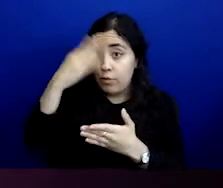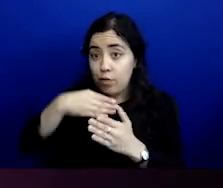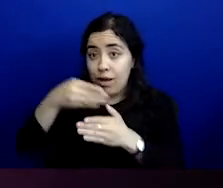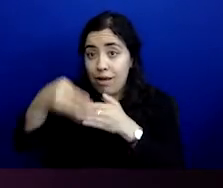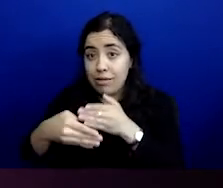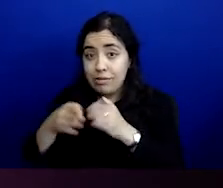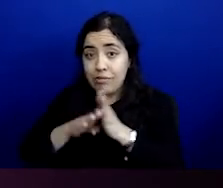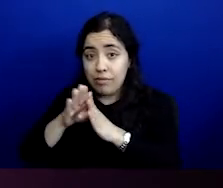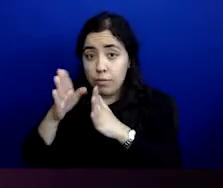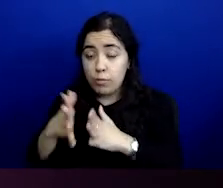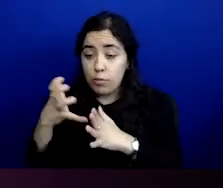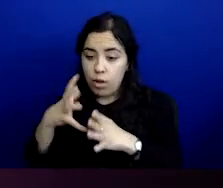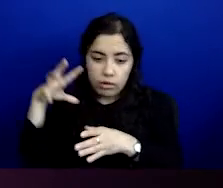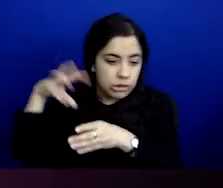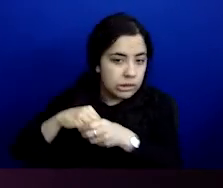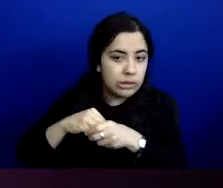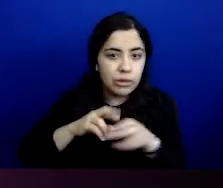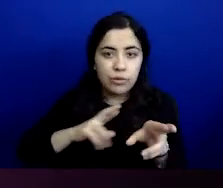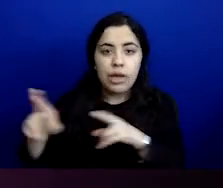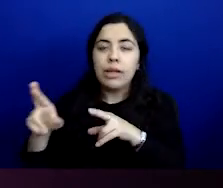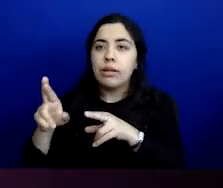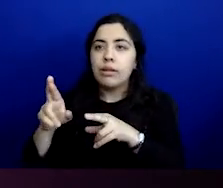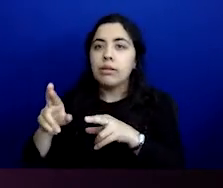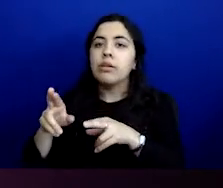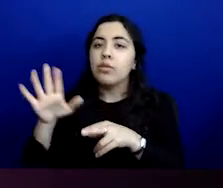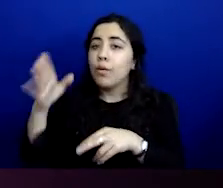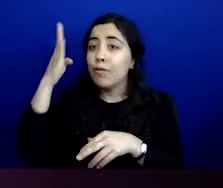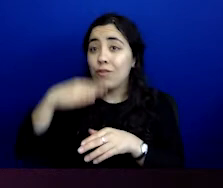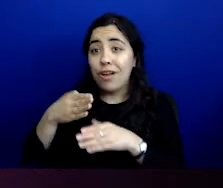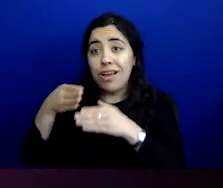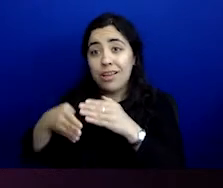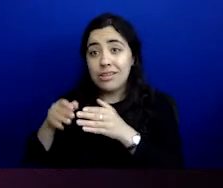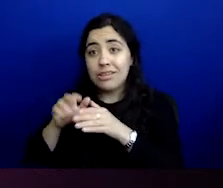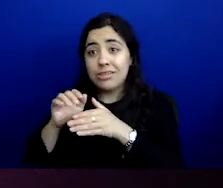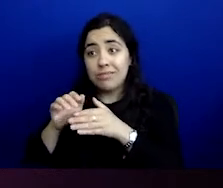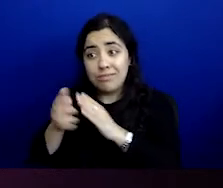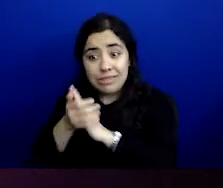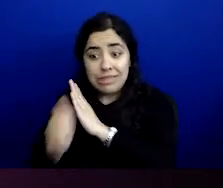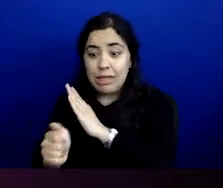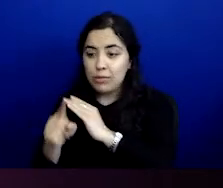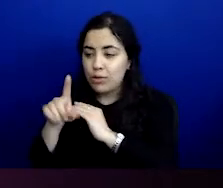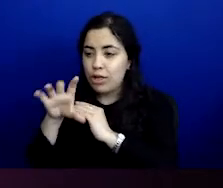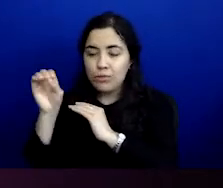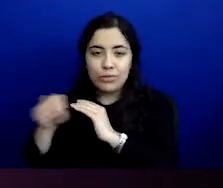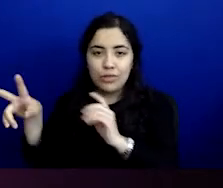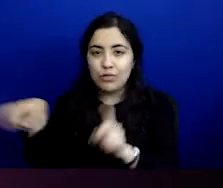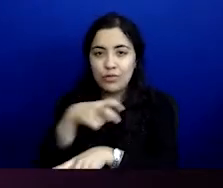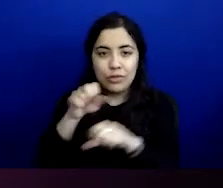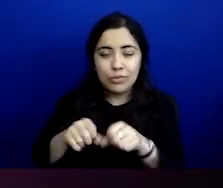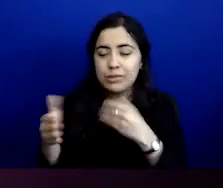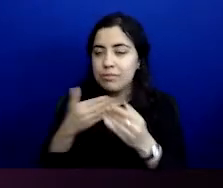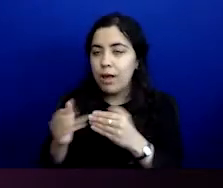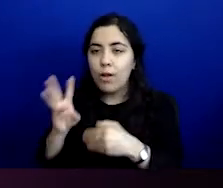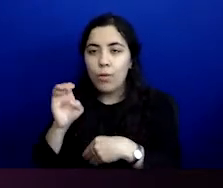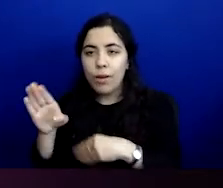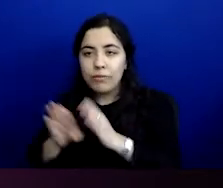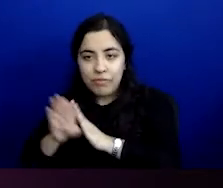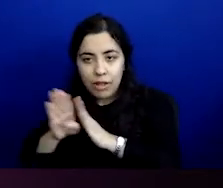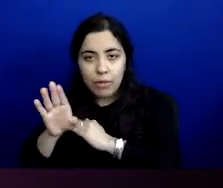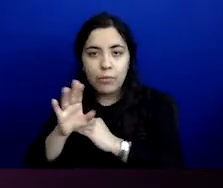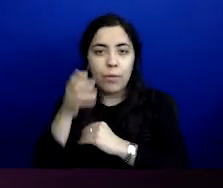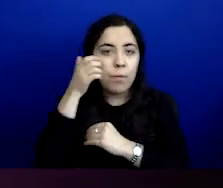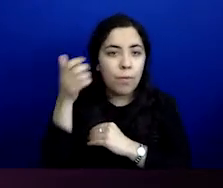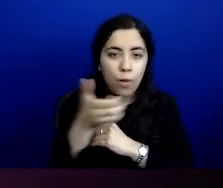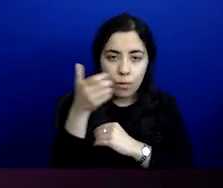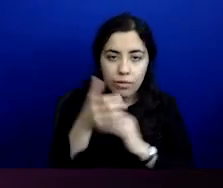and you want to dive into this stuff, your front-end skills are 100% transferable. Whether you're a web developer or a mobile developer, you're